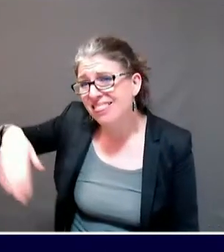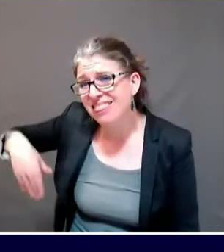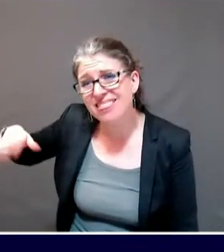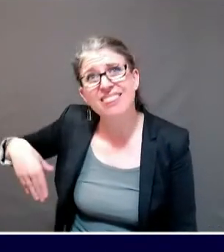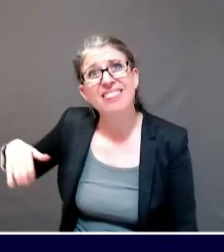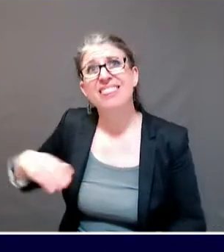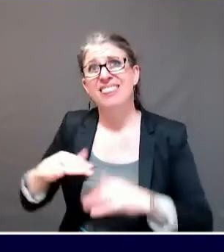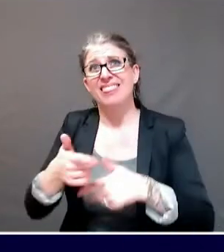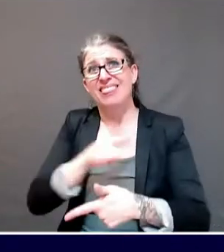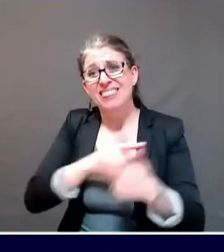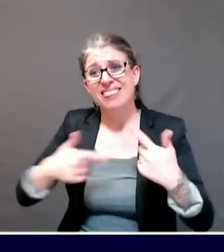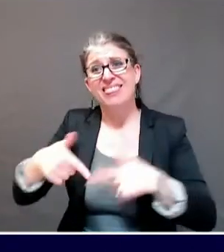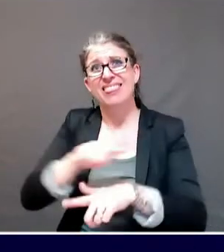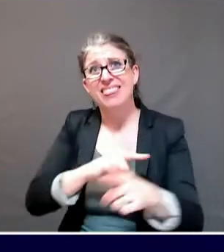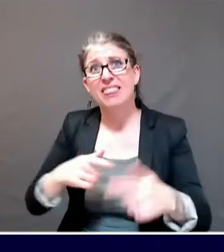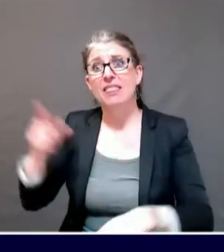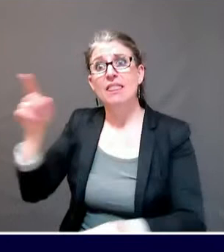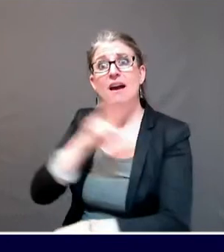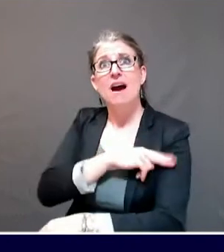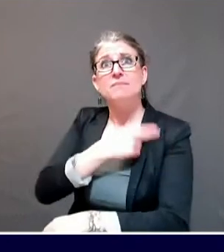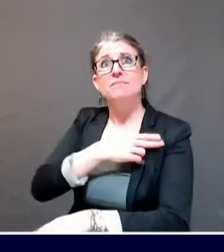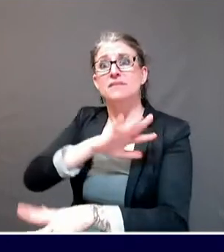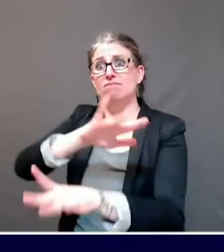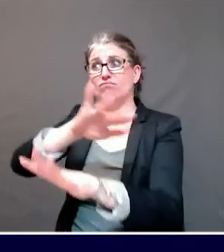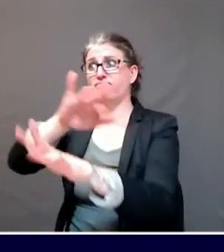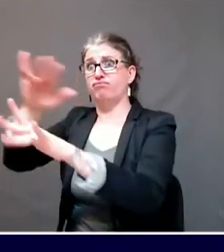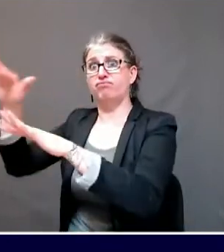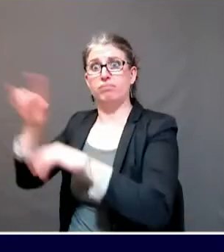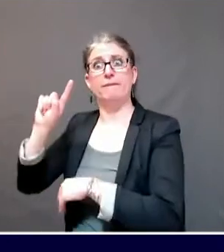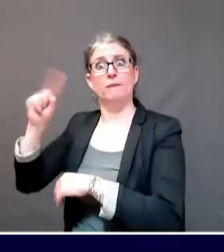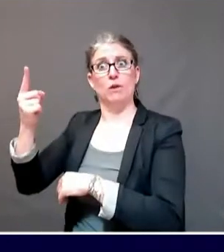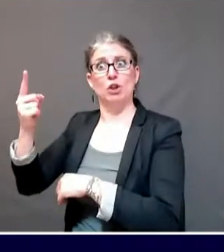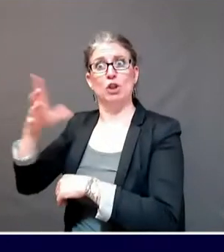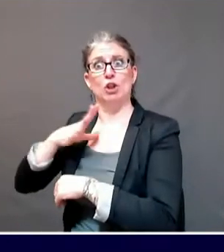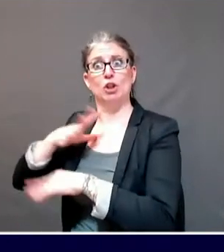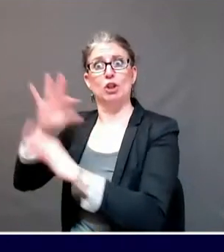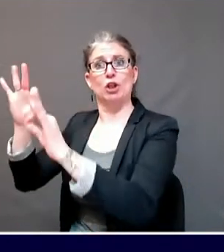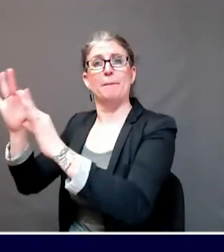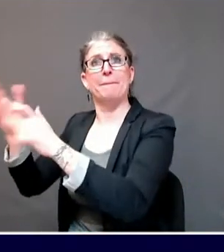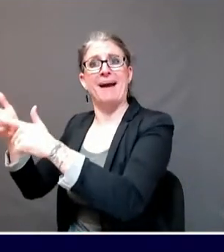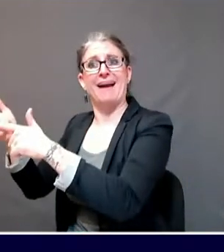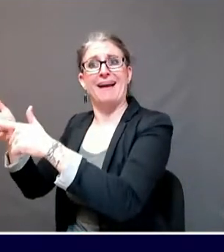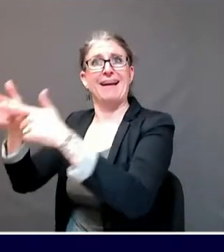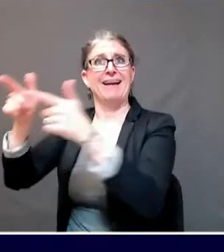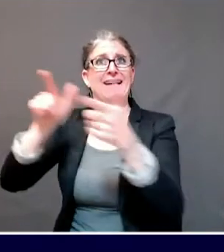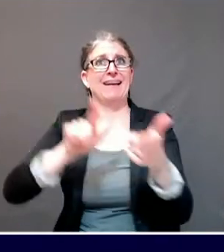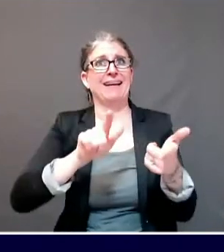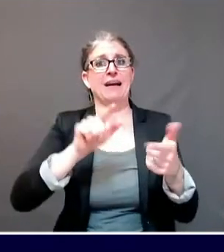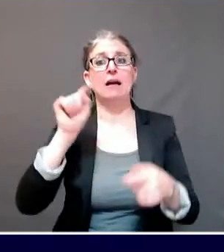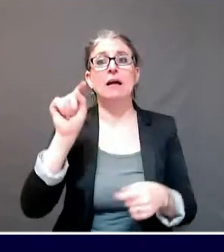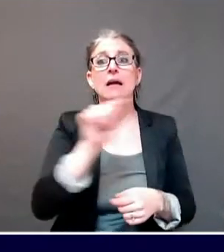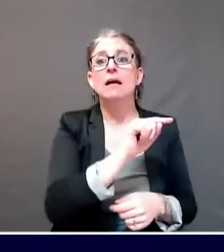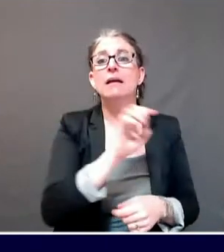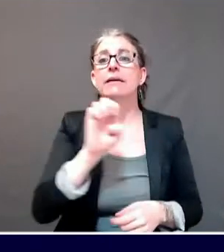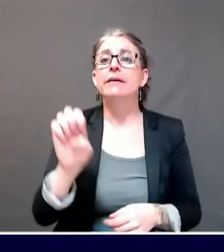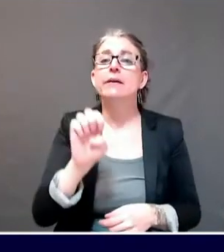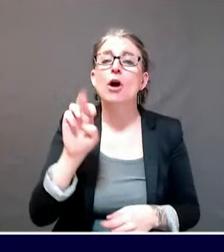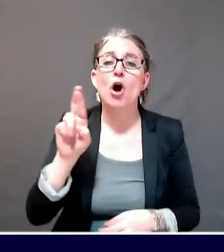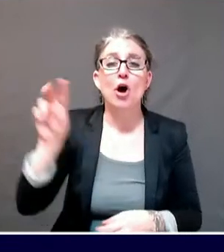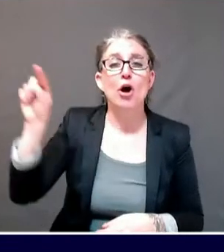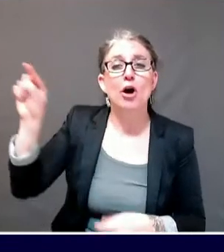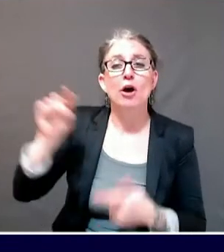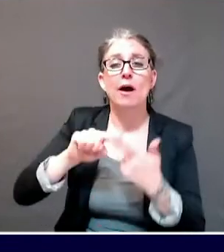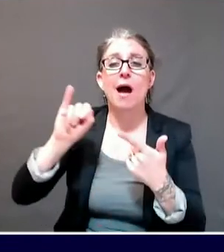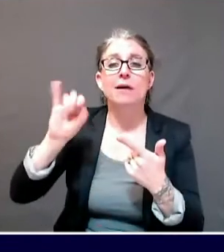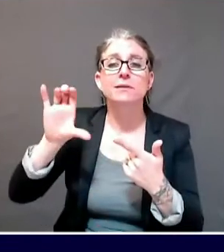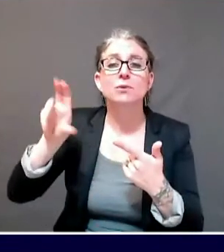first group of emergency department, emergency EMS clinicians, et cetera. We're now, as we talked about